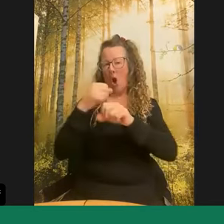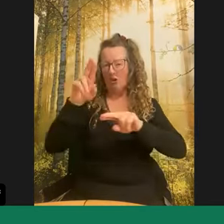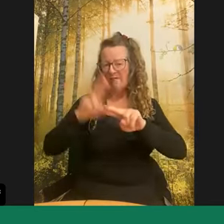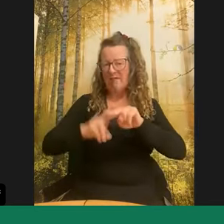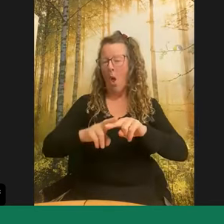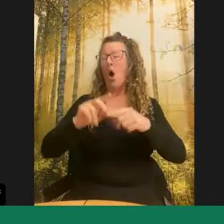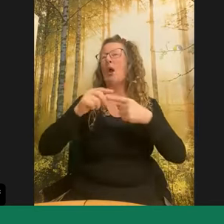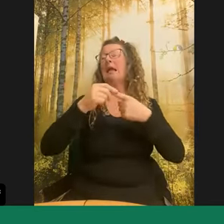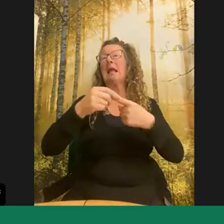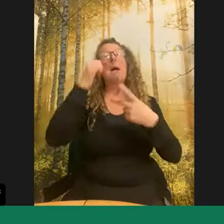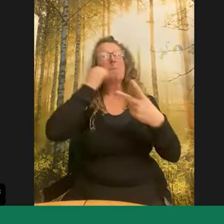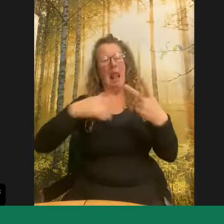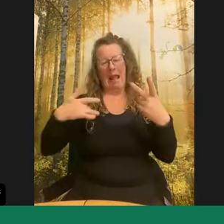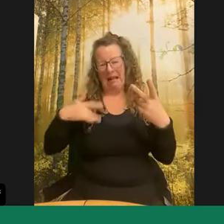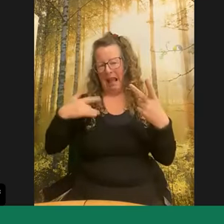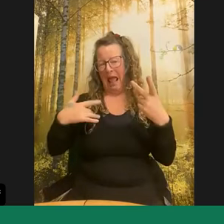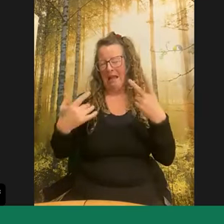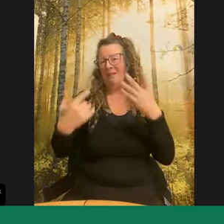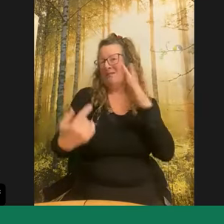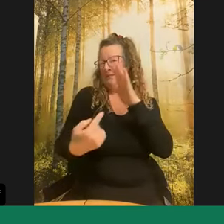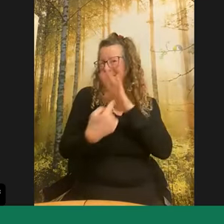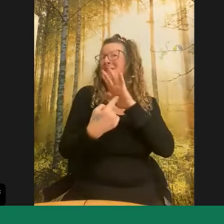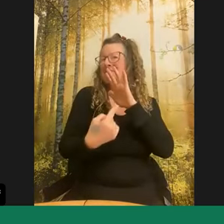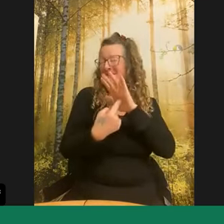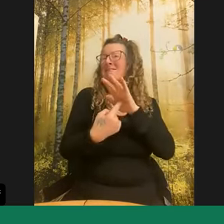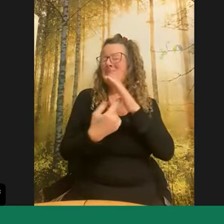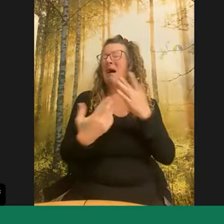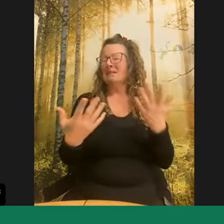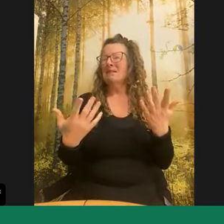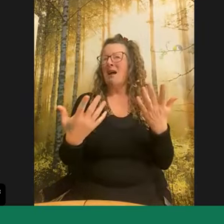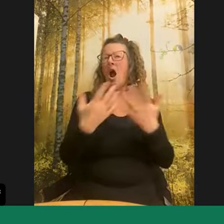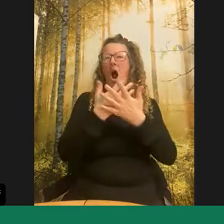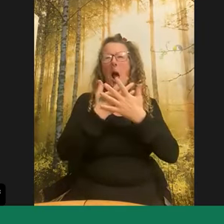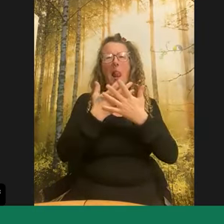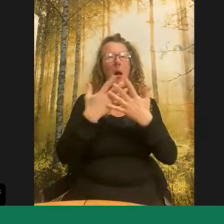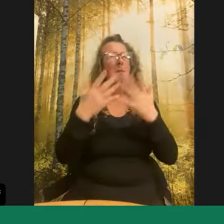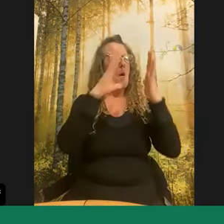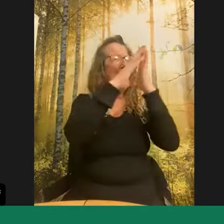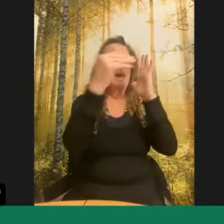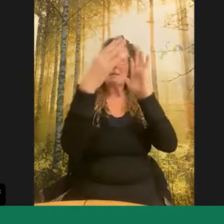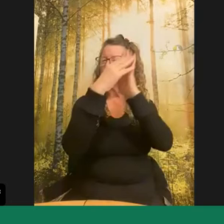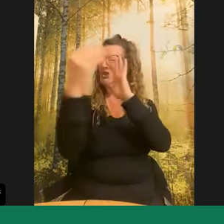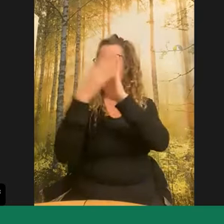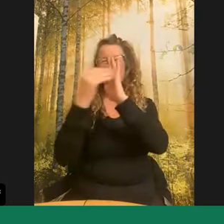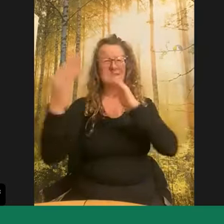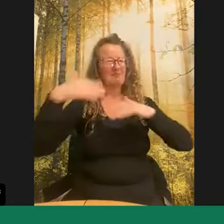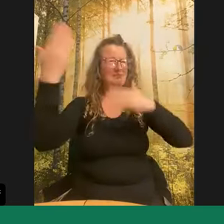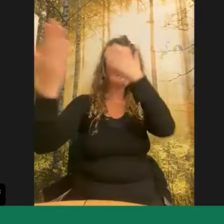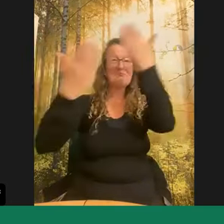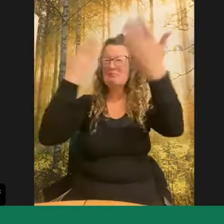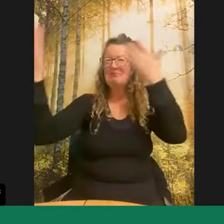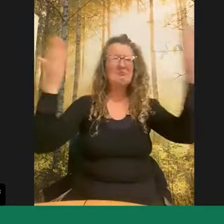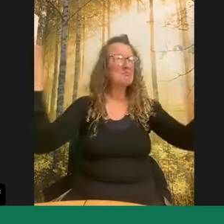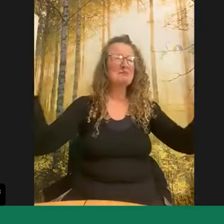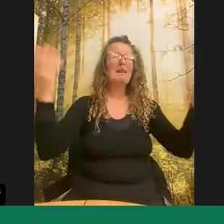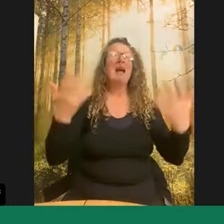a lot more visibility and a lot more of these images, and I'm just wondering